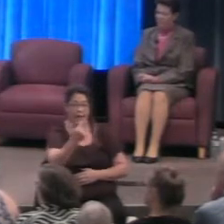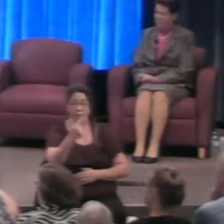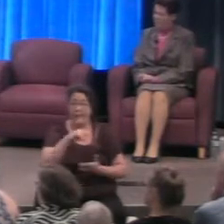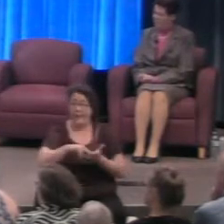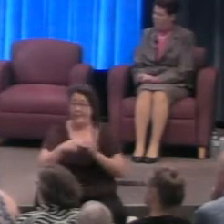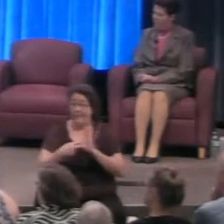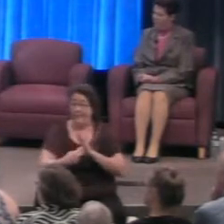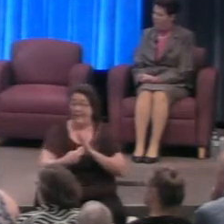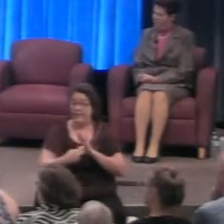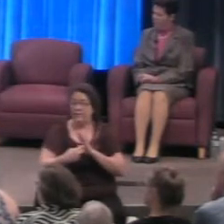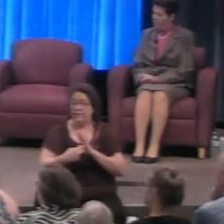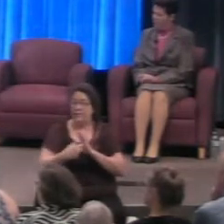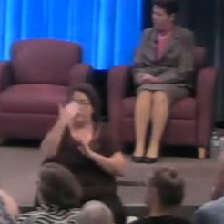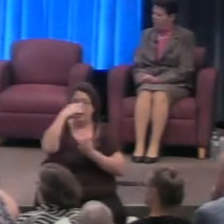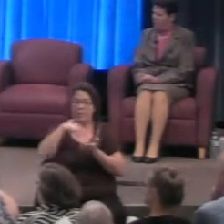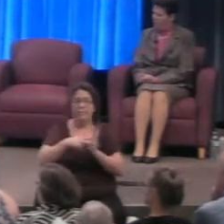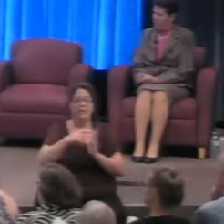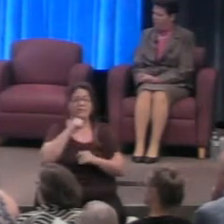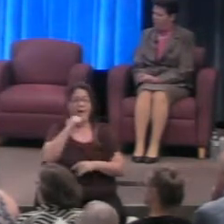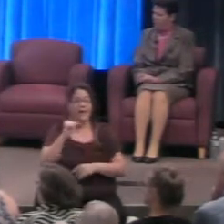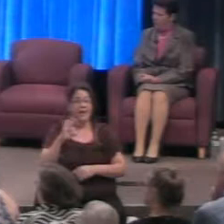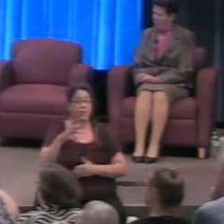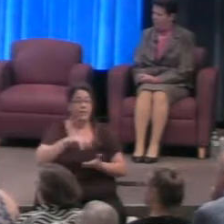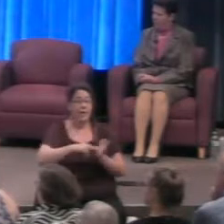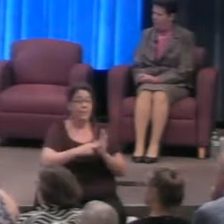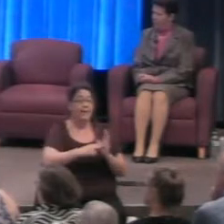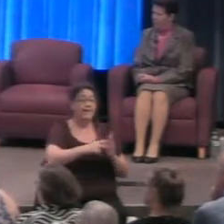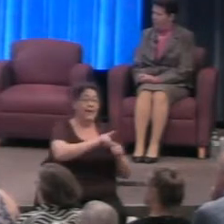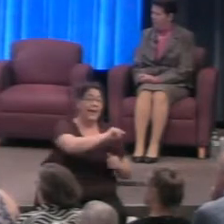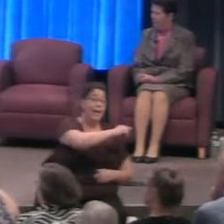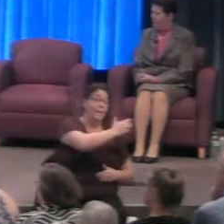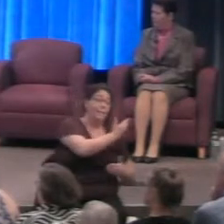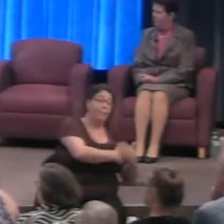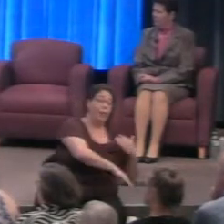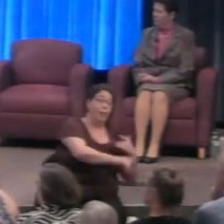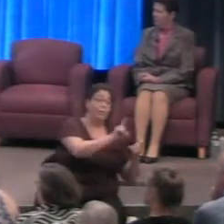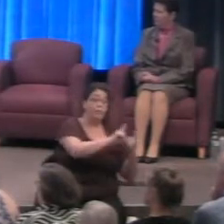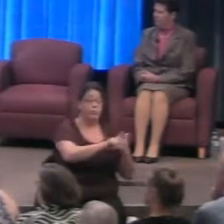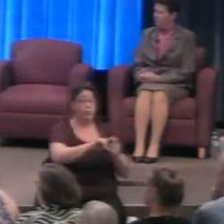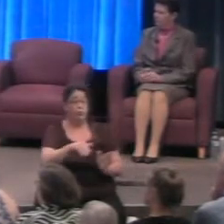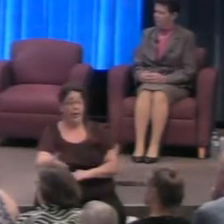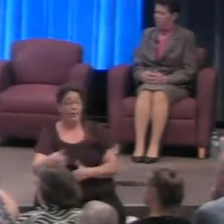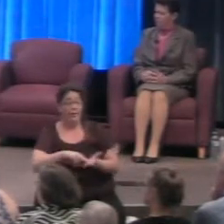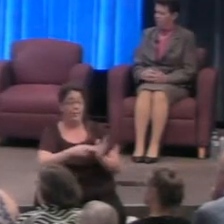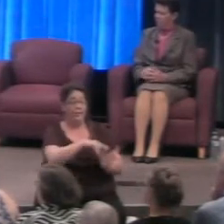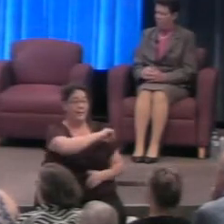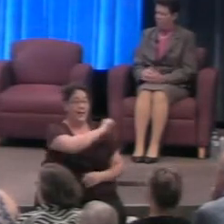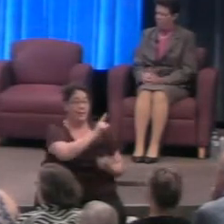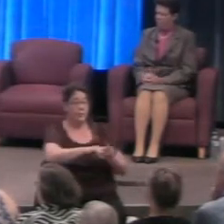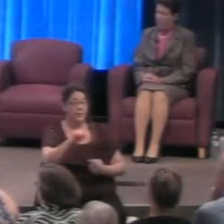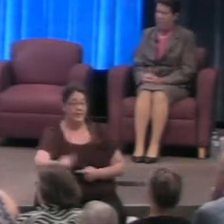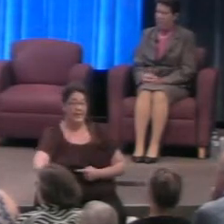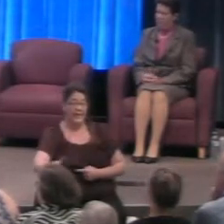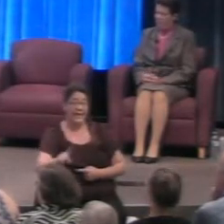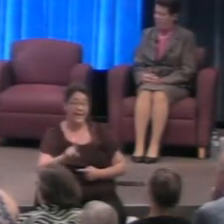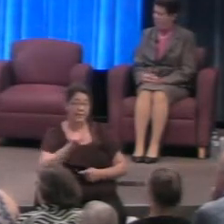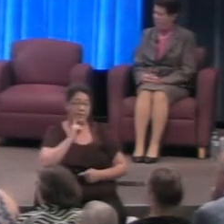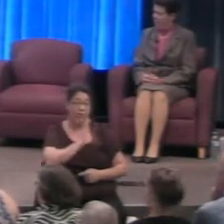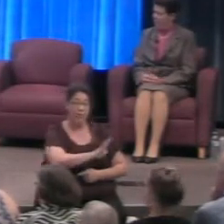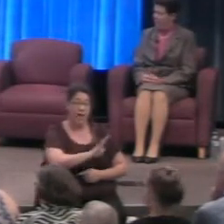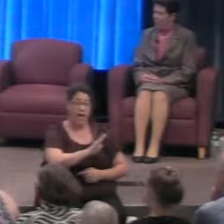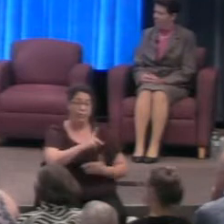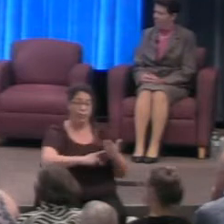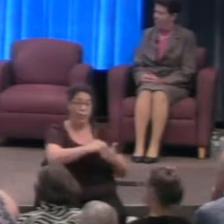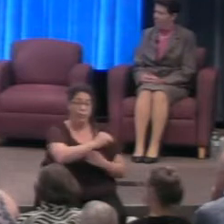you that are not in the Air Force, that means from the beginning of the program to the end of the program, and programs last a long time. and they take an awful